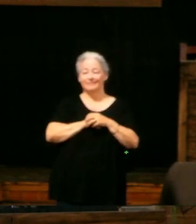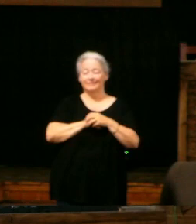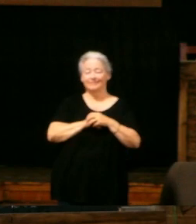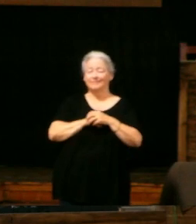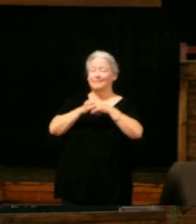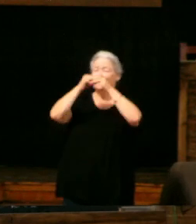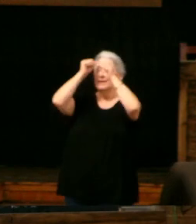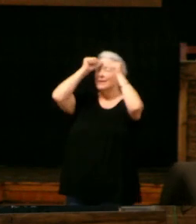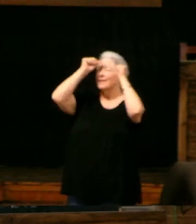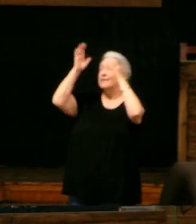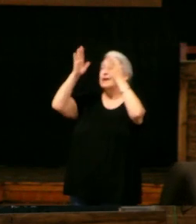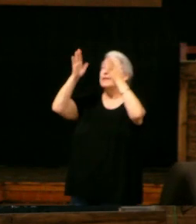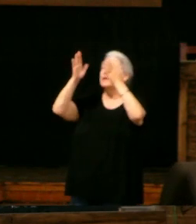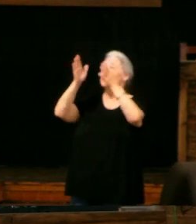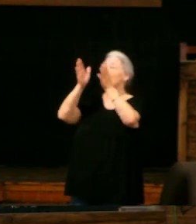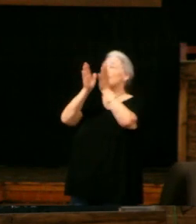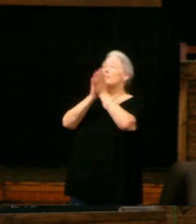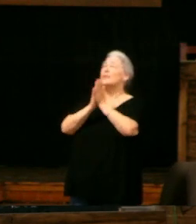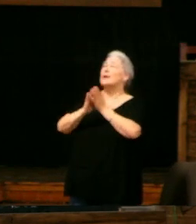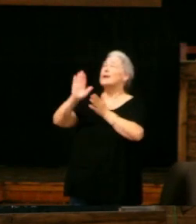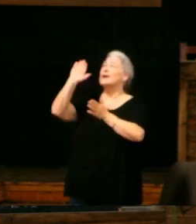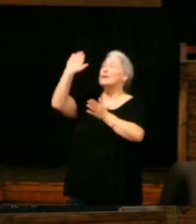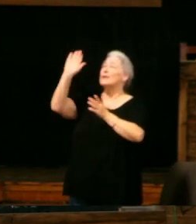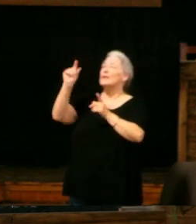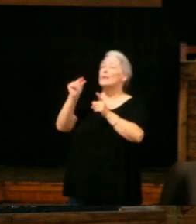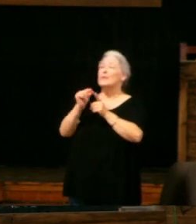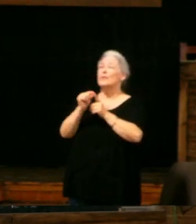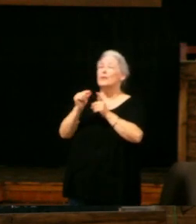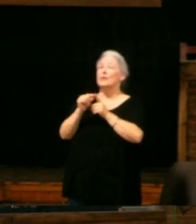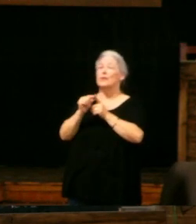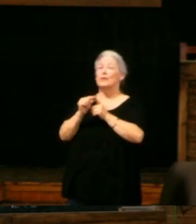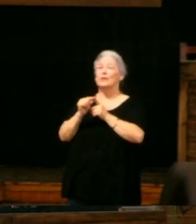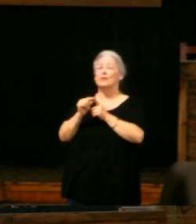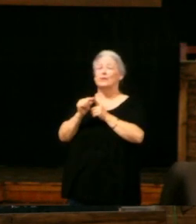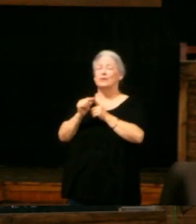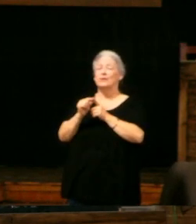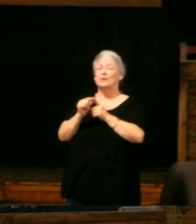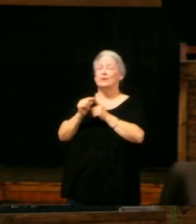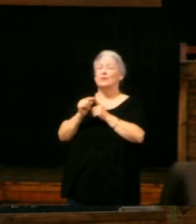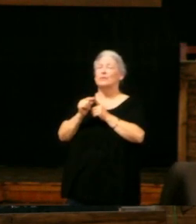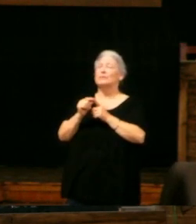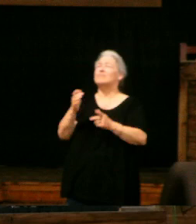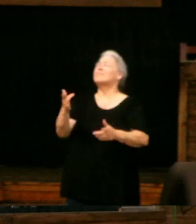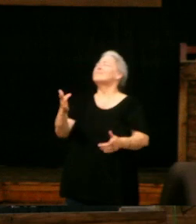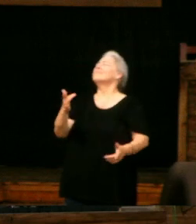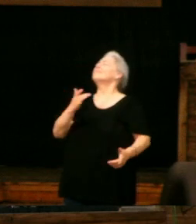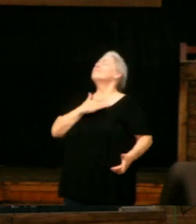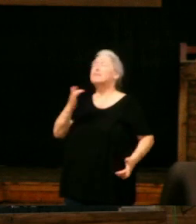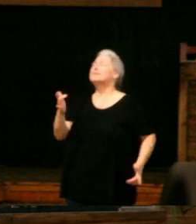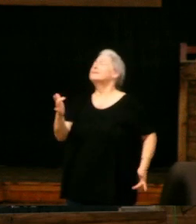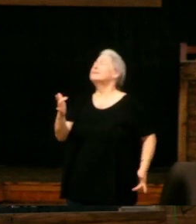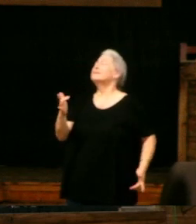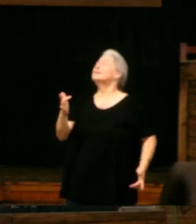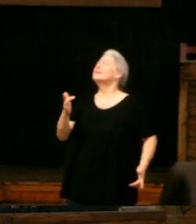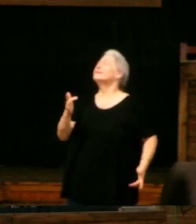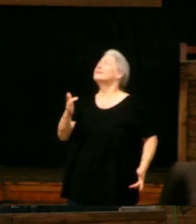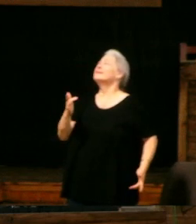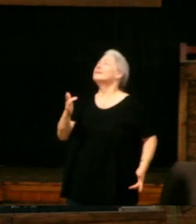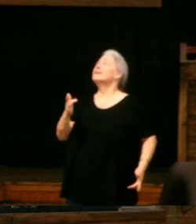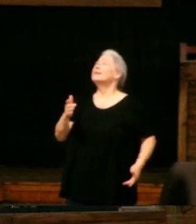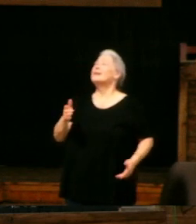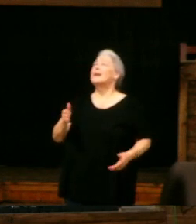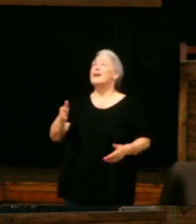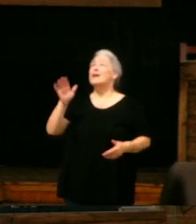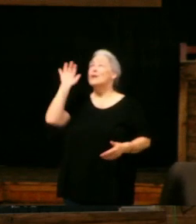Father, I pray that your word will strike our heart, that your word